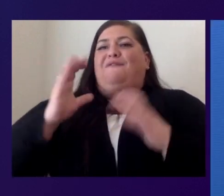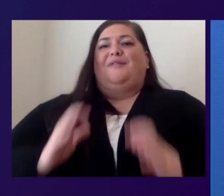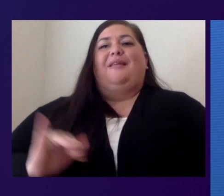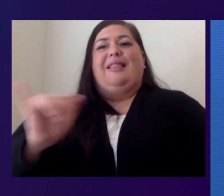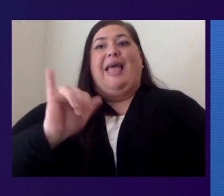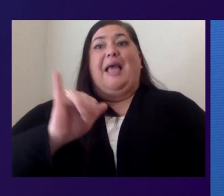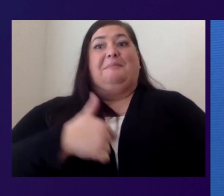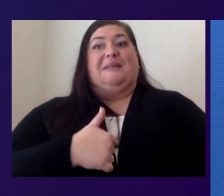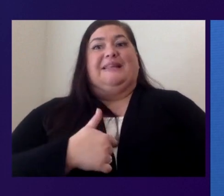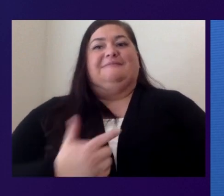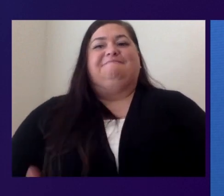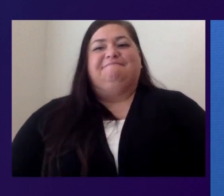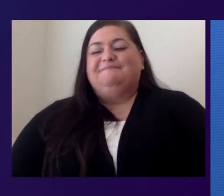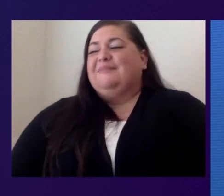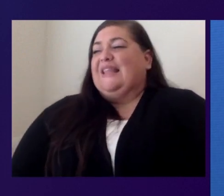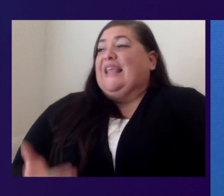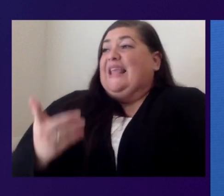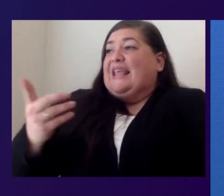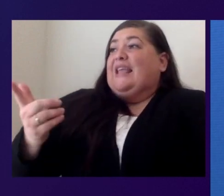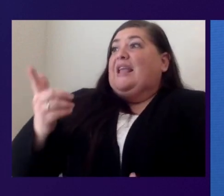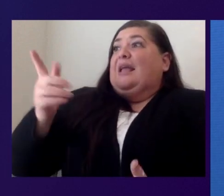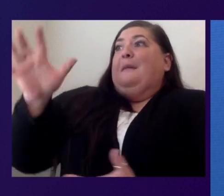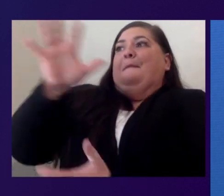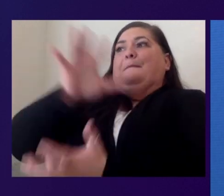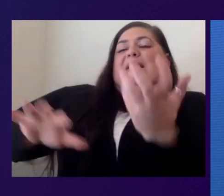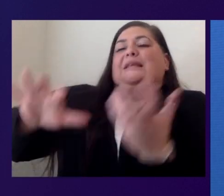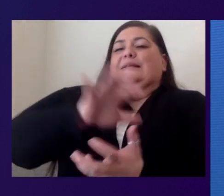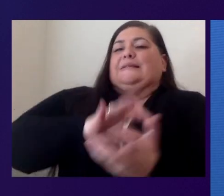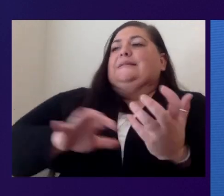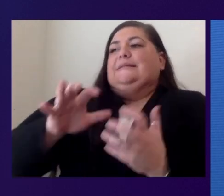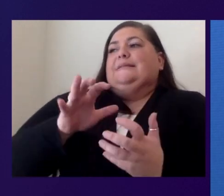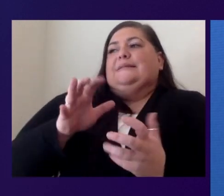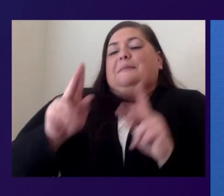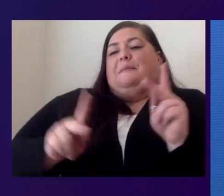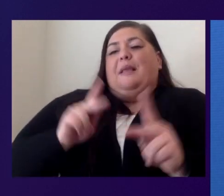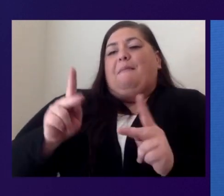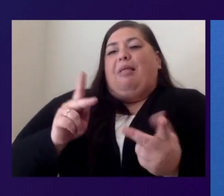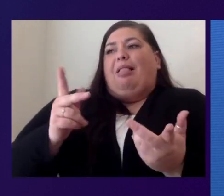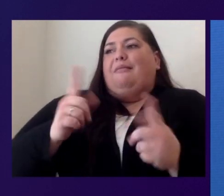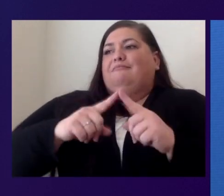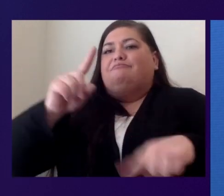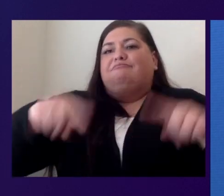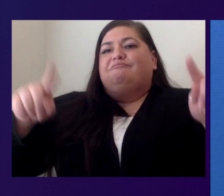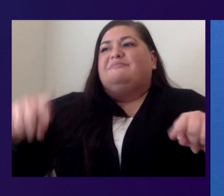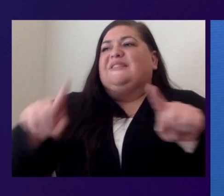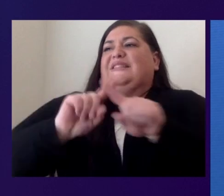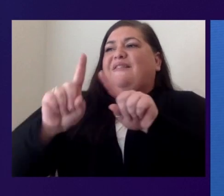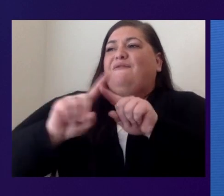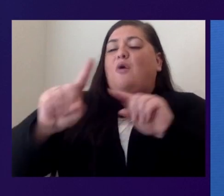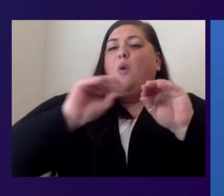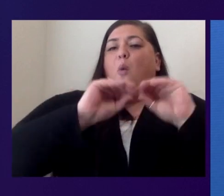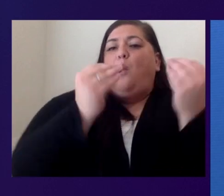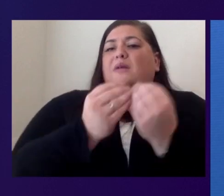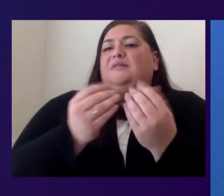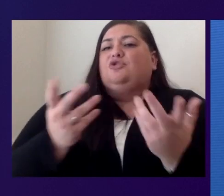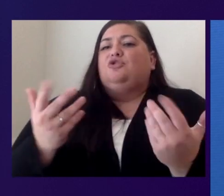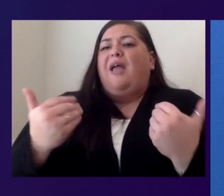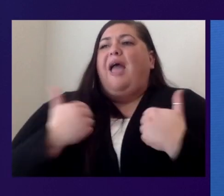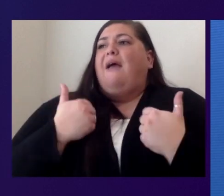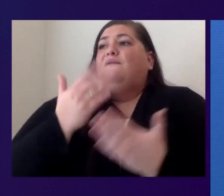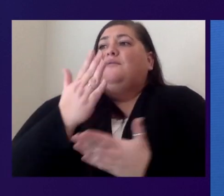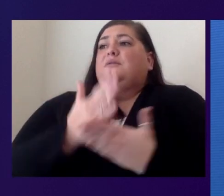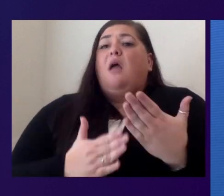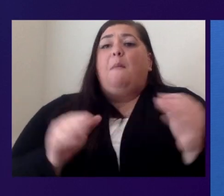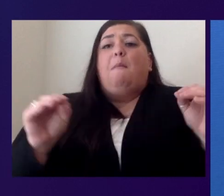of workloads and user persona. Under one, like large organizations, there are some, office staff. They may want